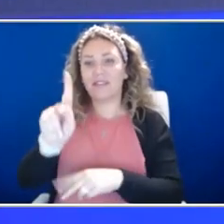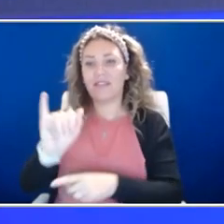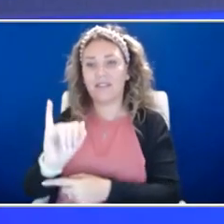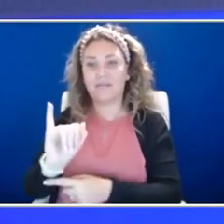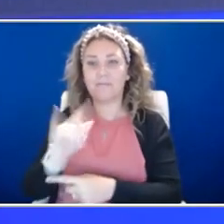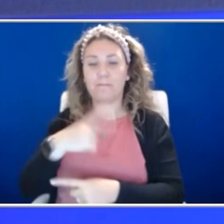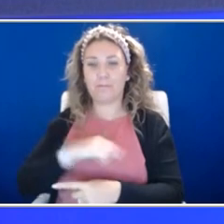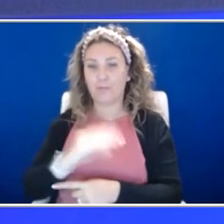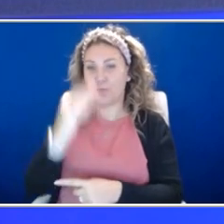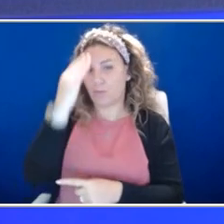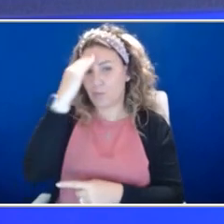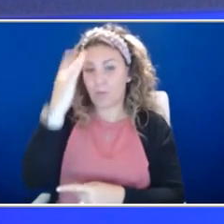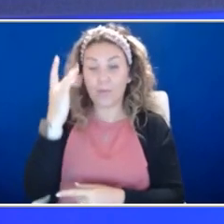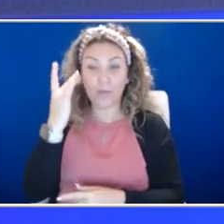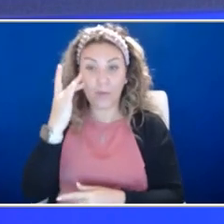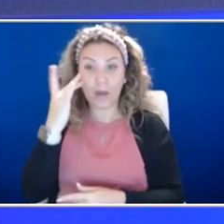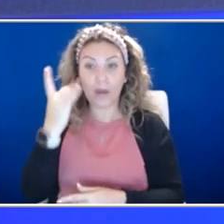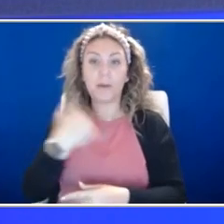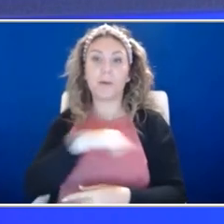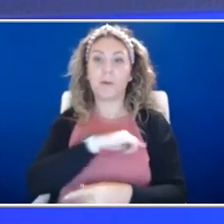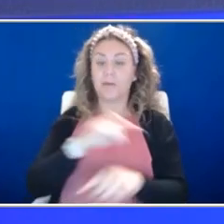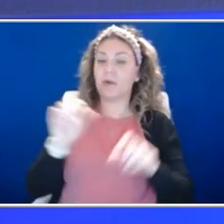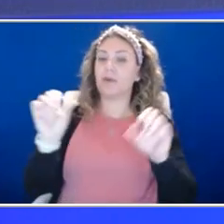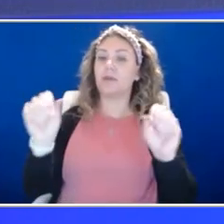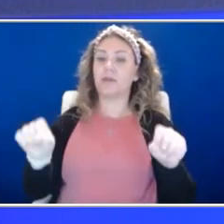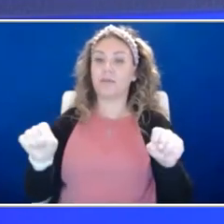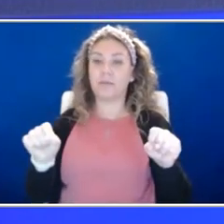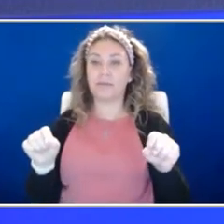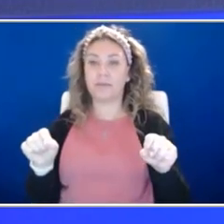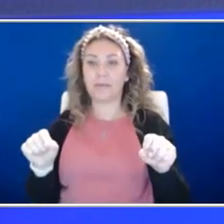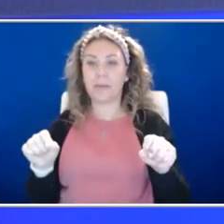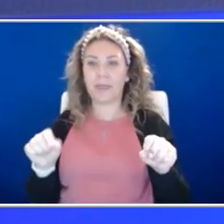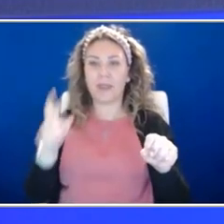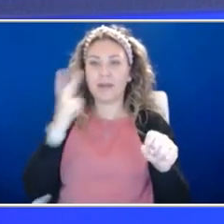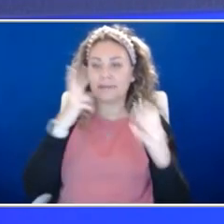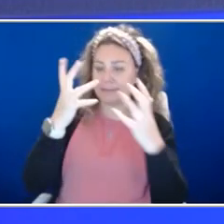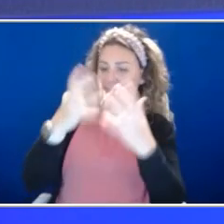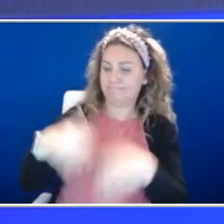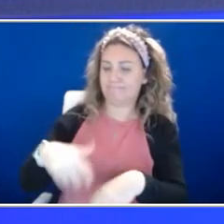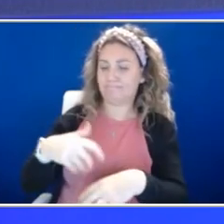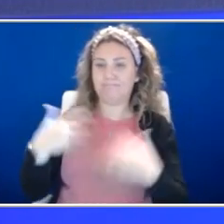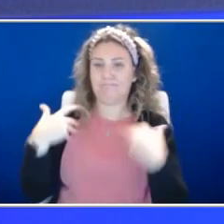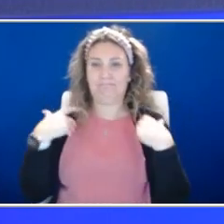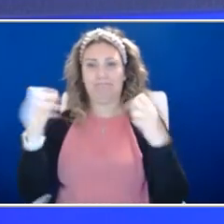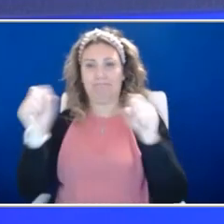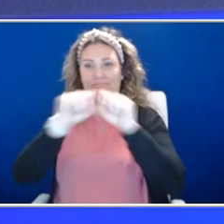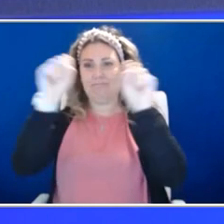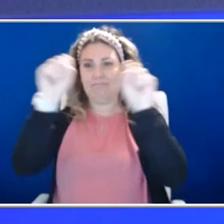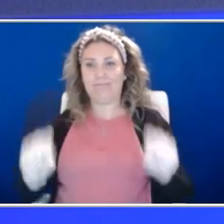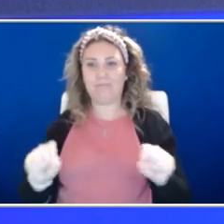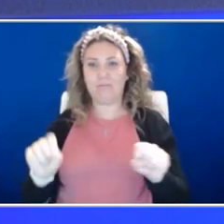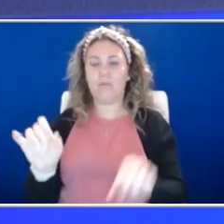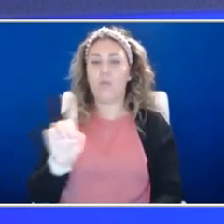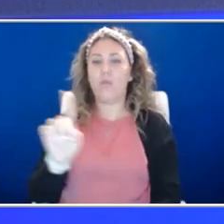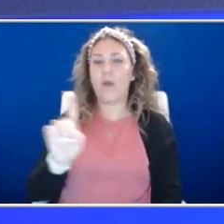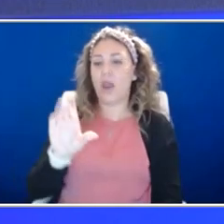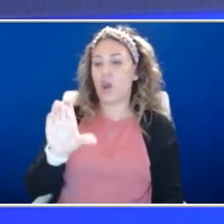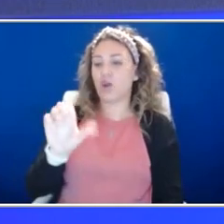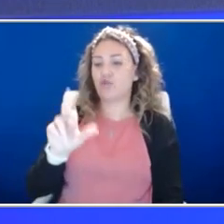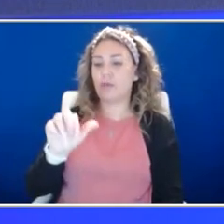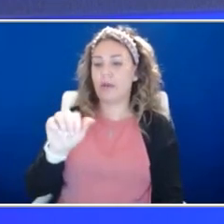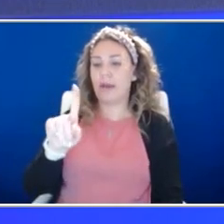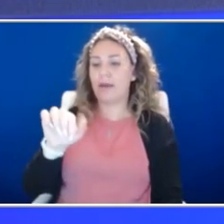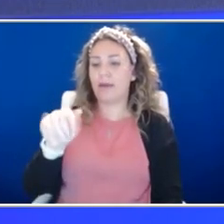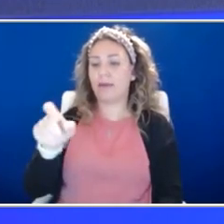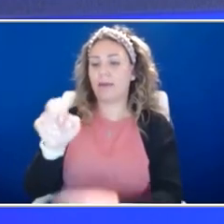because we can look in integrated healthcare systems where creatinine can be measured, or we can capture